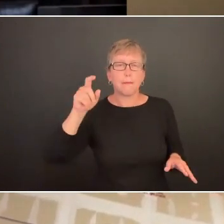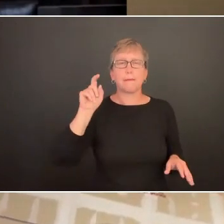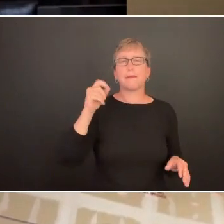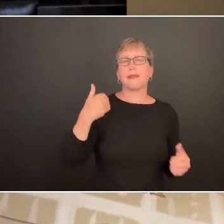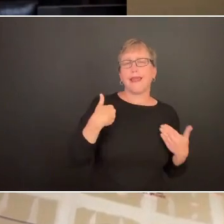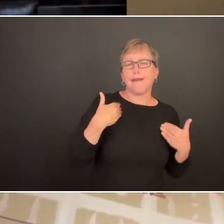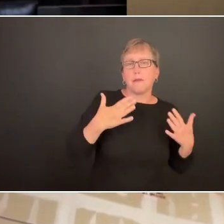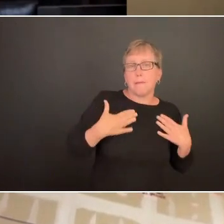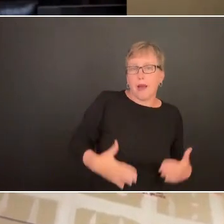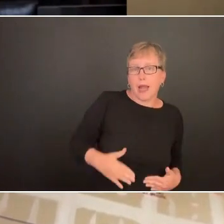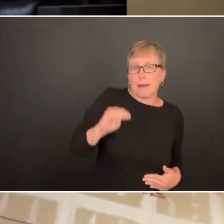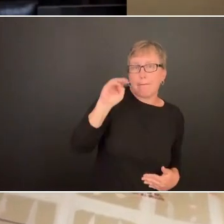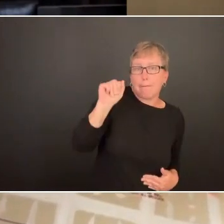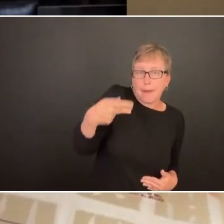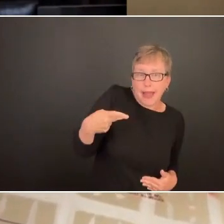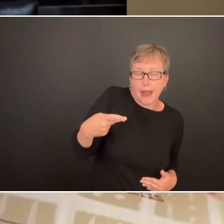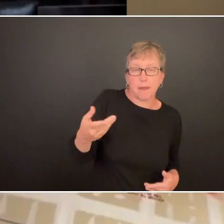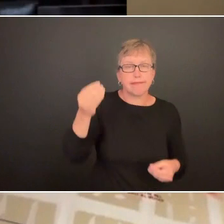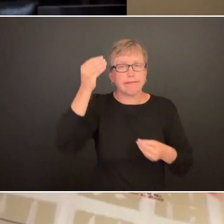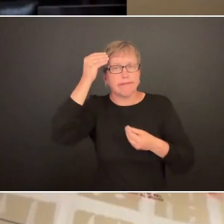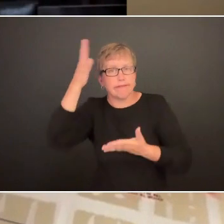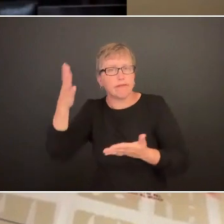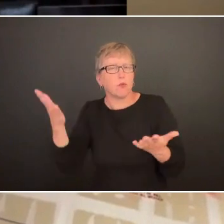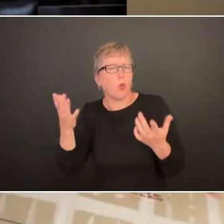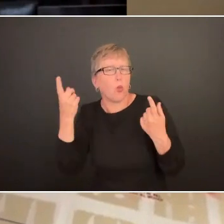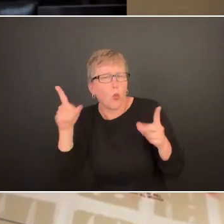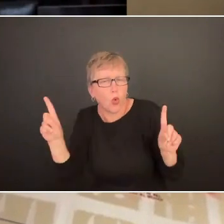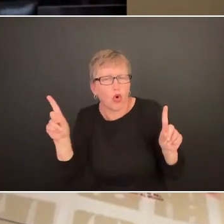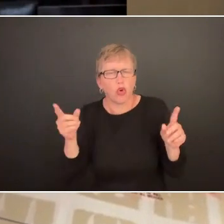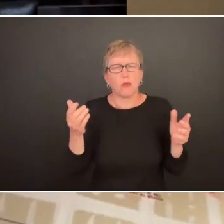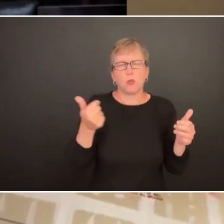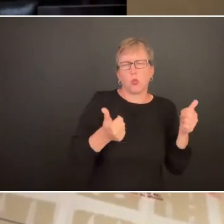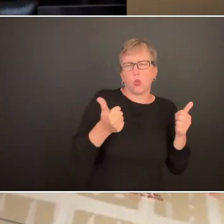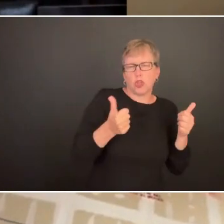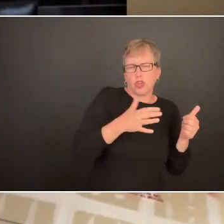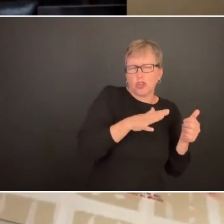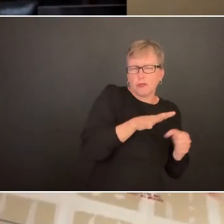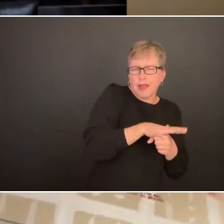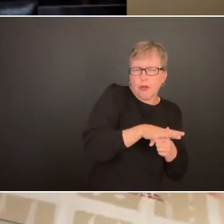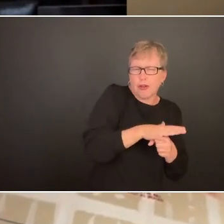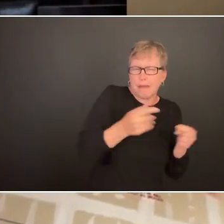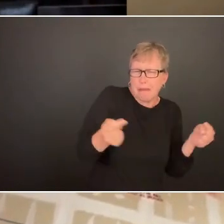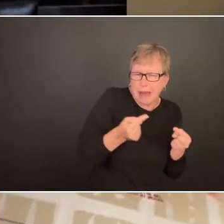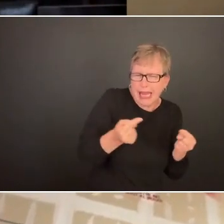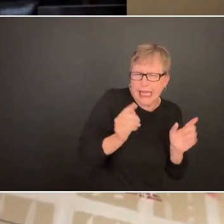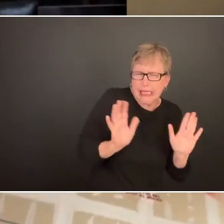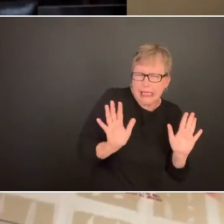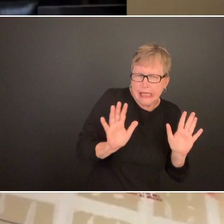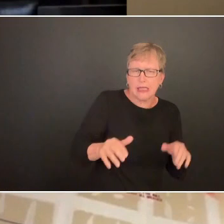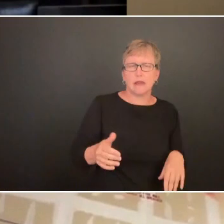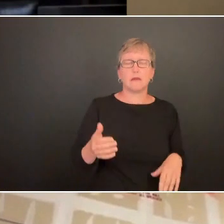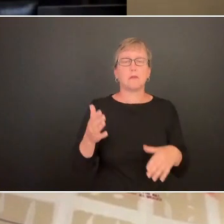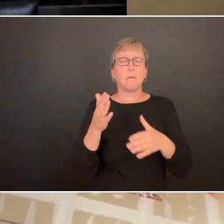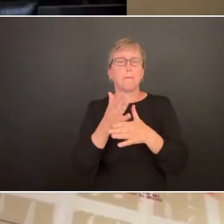where can my partner touch, what provides okay stimulation, what's okay